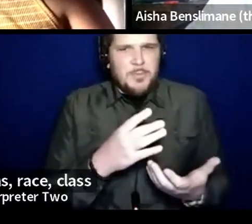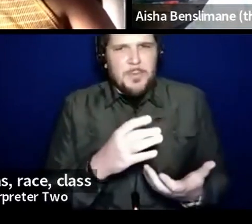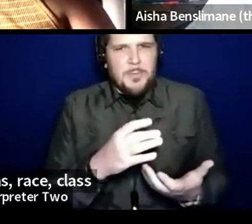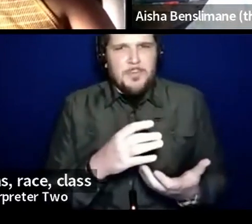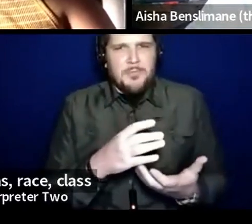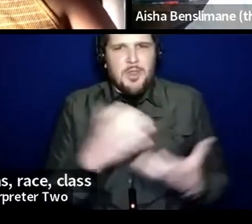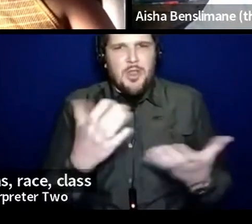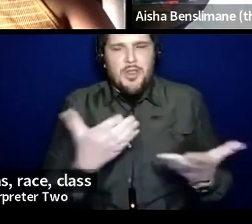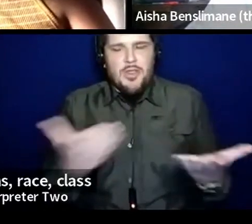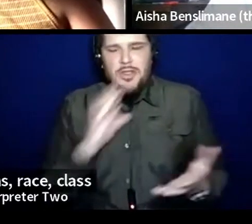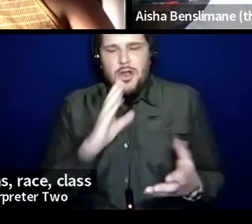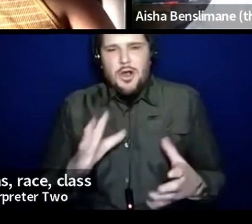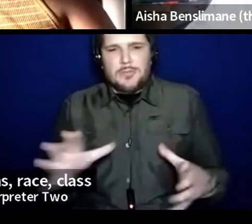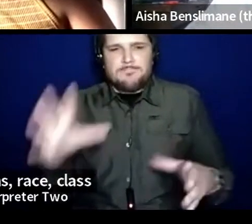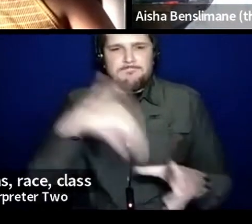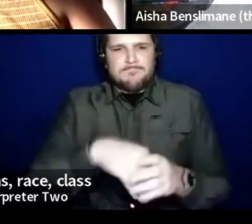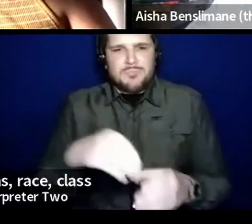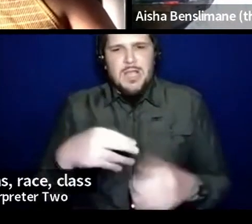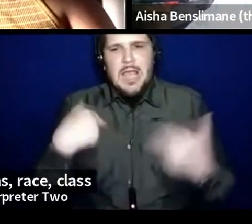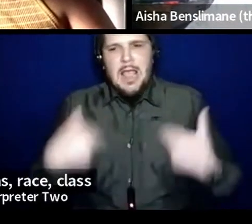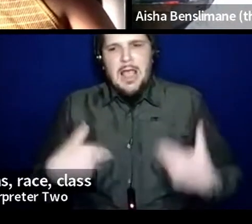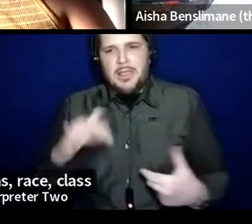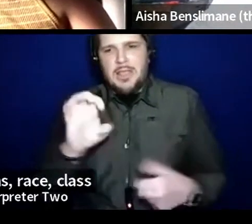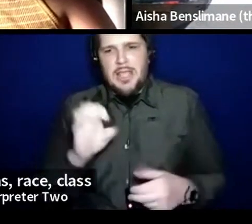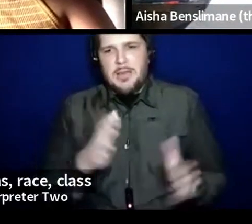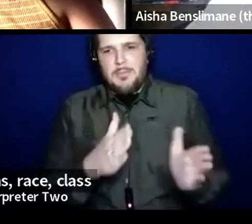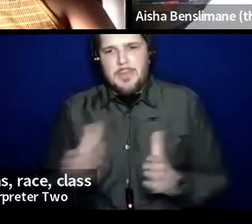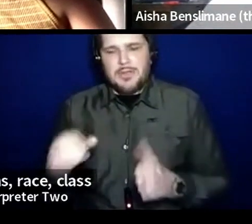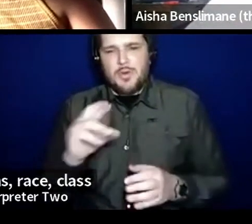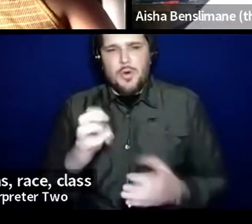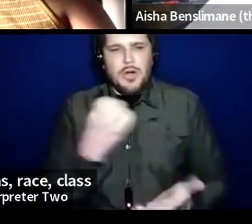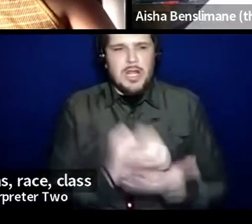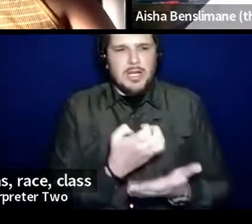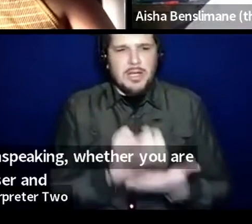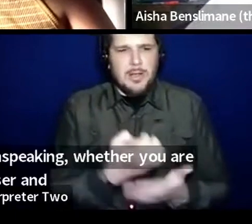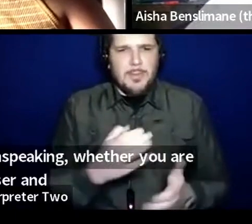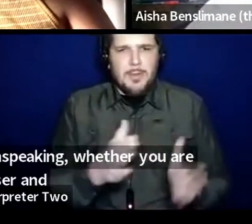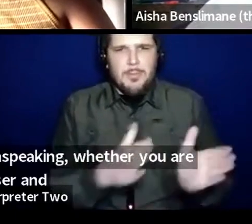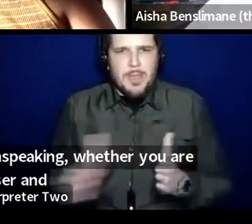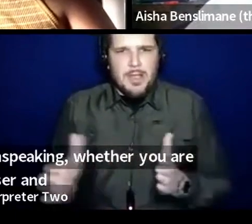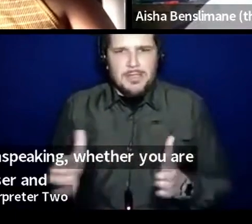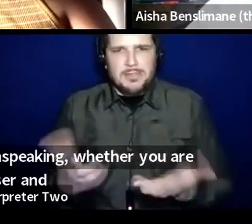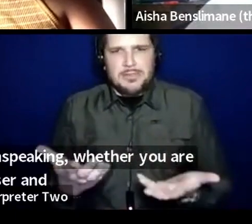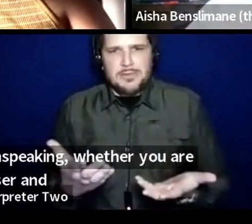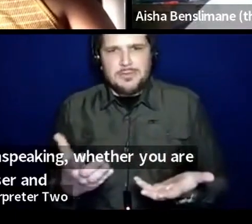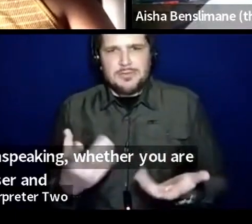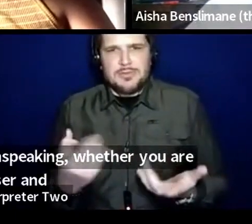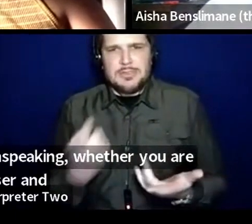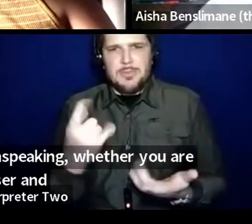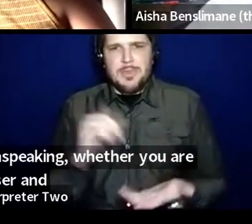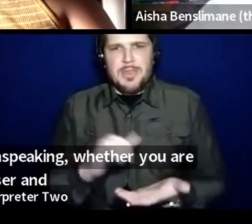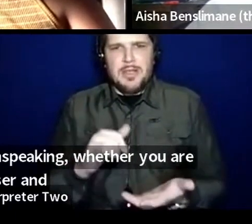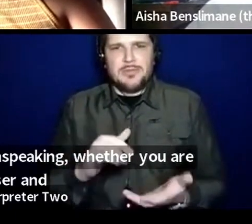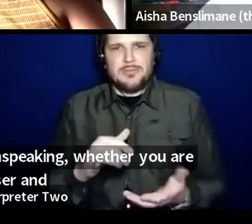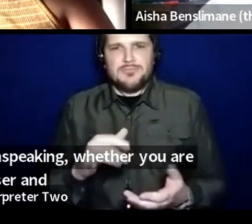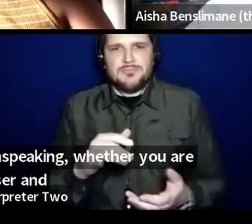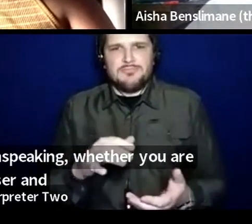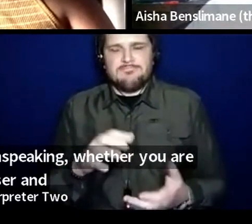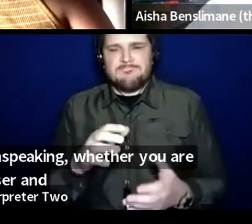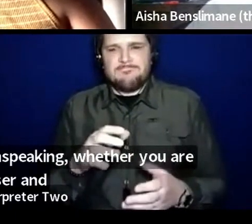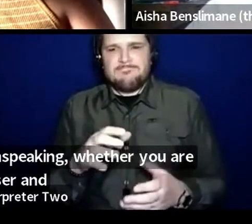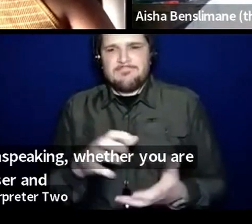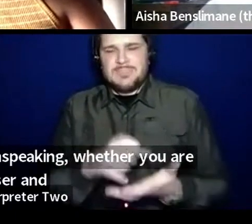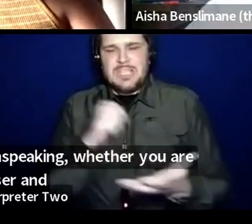are packaged as healthcare plans or as economic plans end up being something that robs you of an experience in